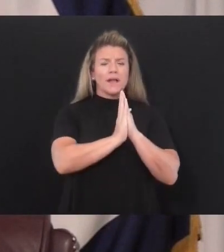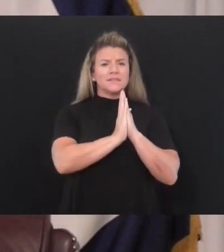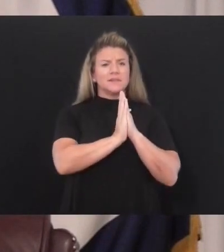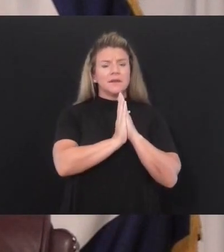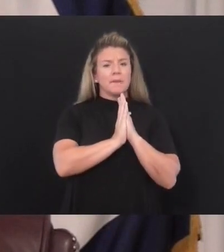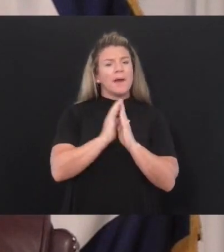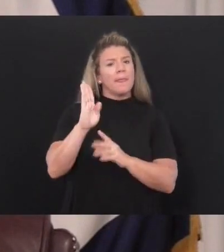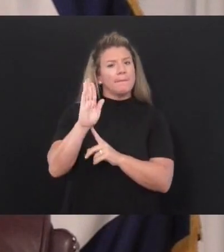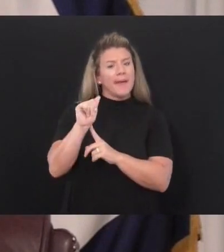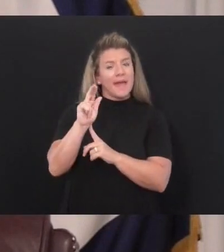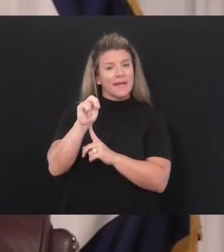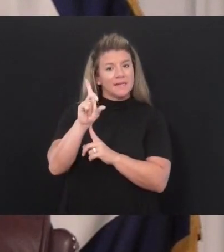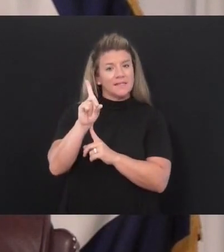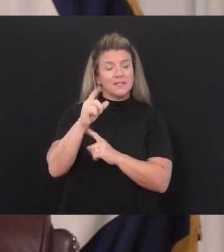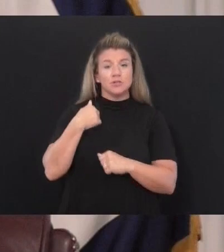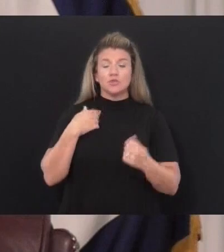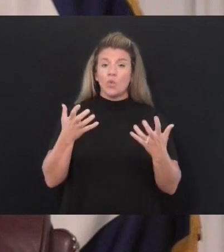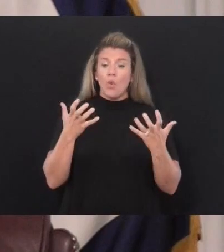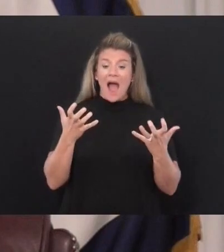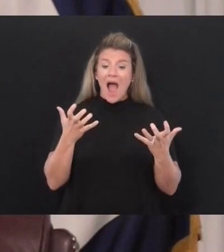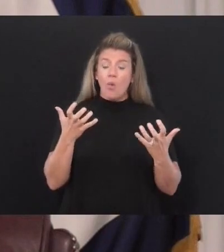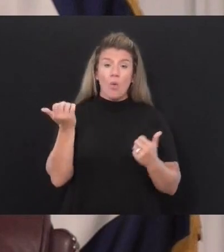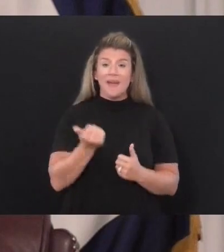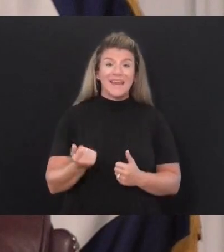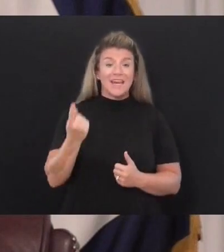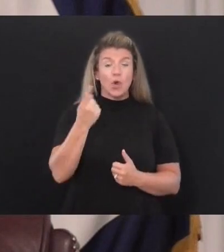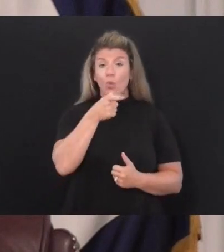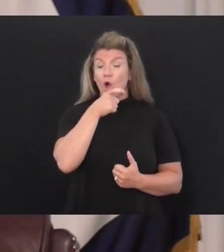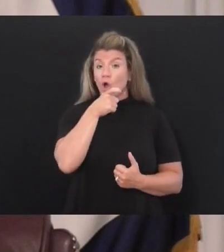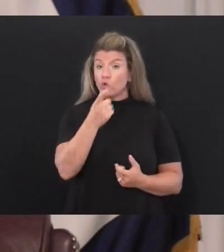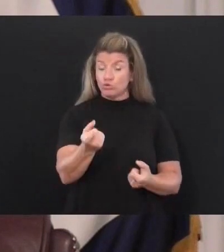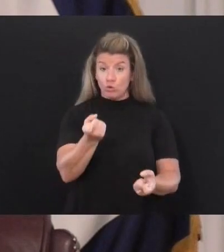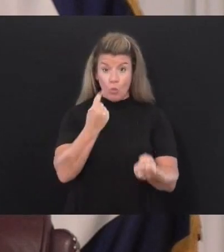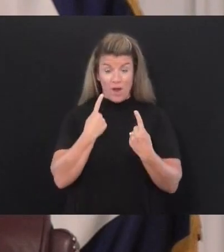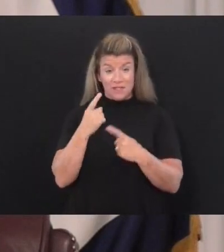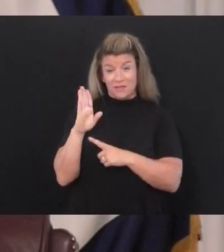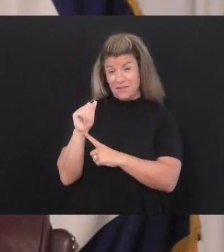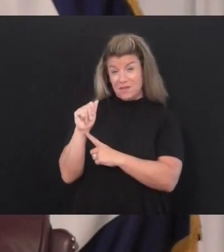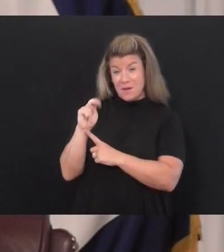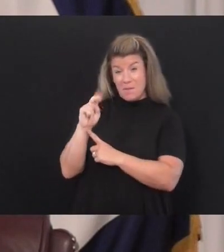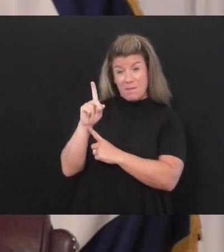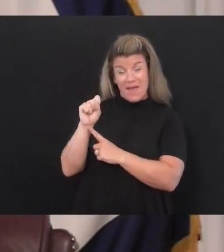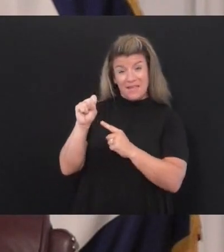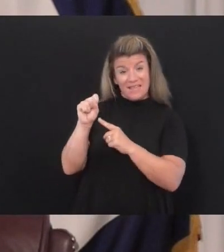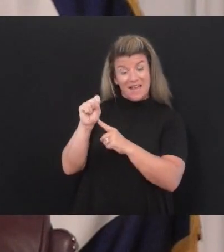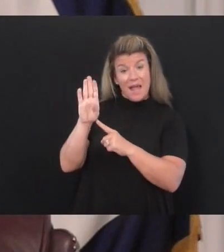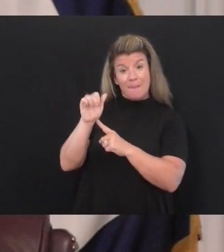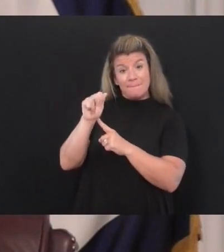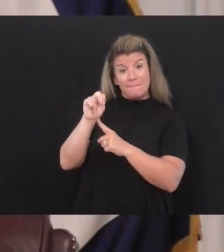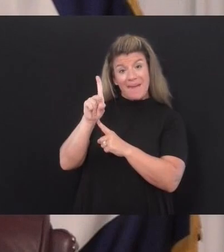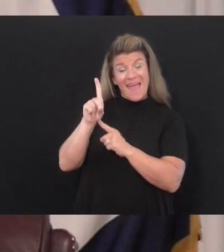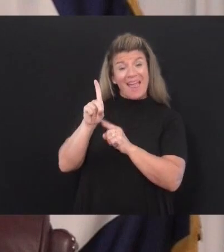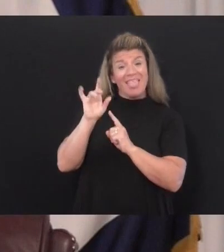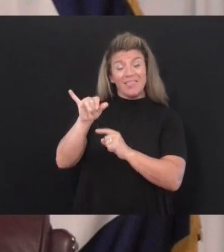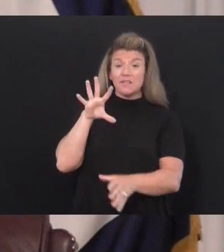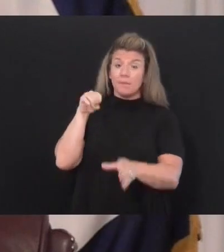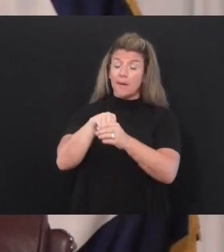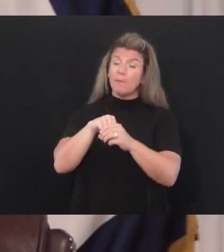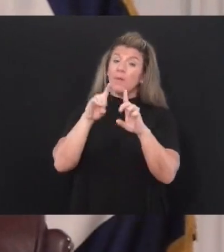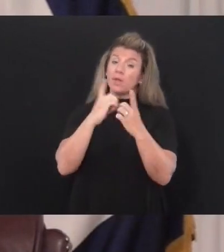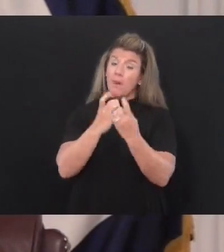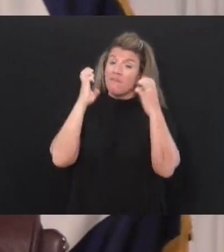school and all that. And so basically what they need to do is get themselves all hooded up